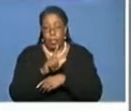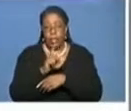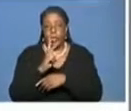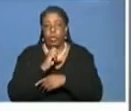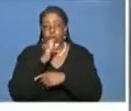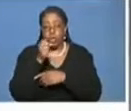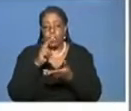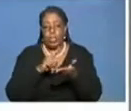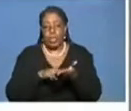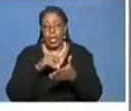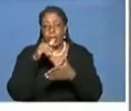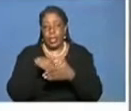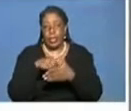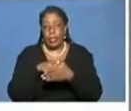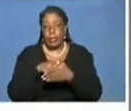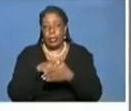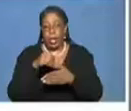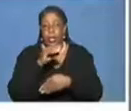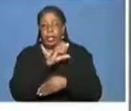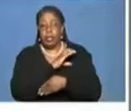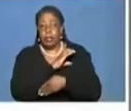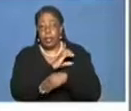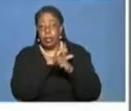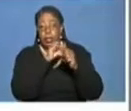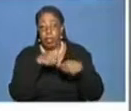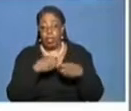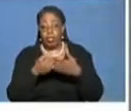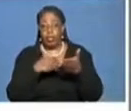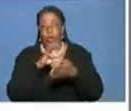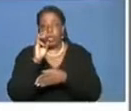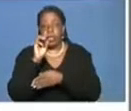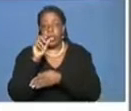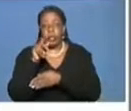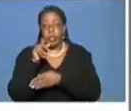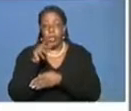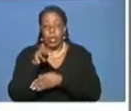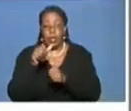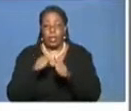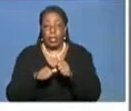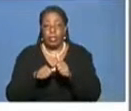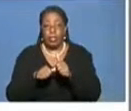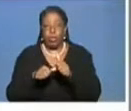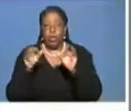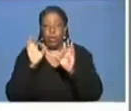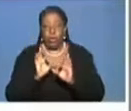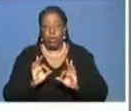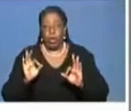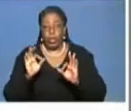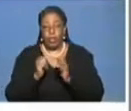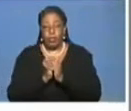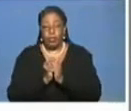sign in at the Colburn Town Police Station before 6 p.m. every Friday. The case has been adjourned to